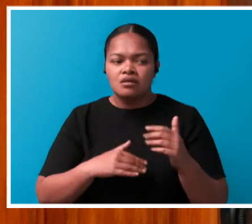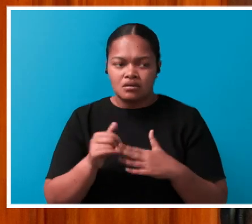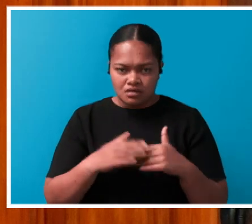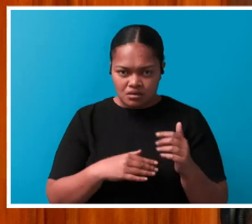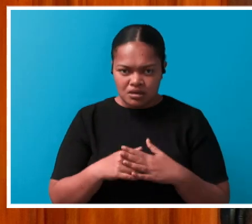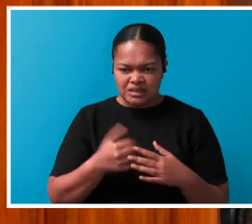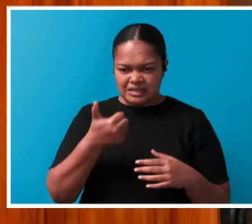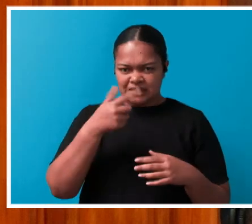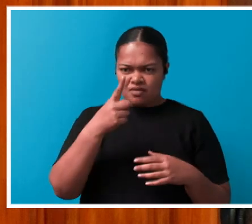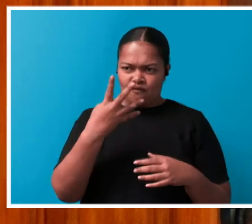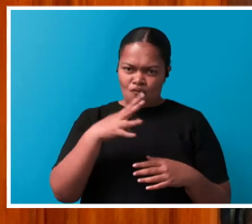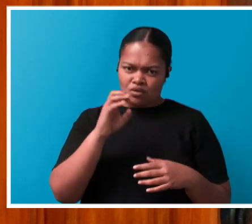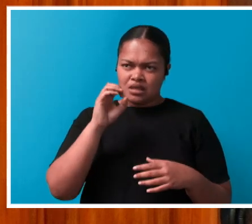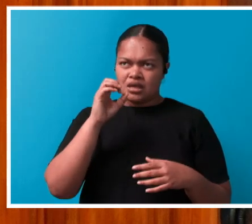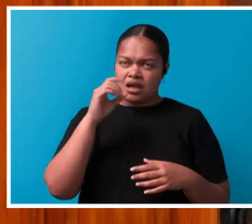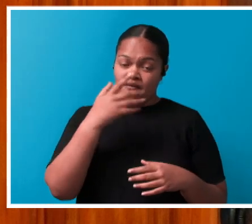meters concrete